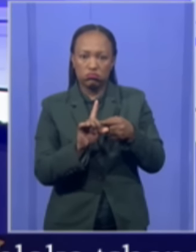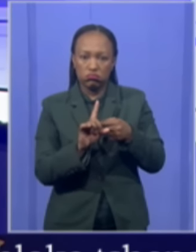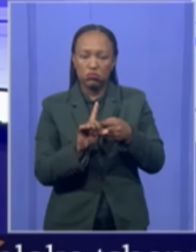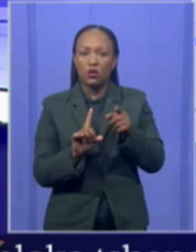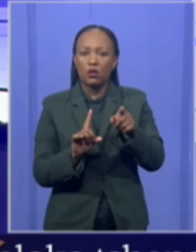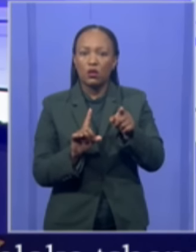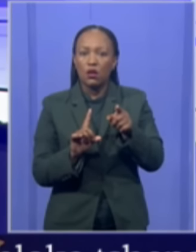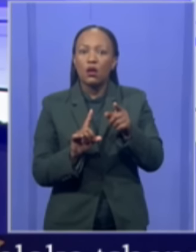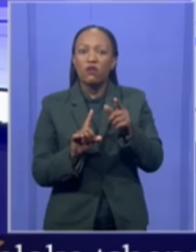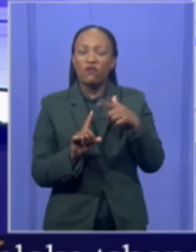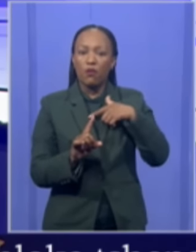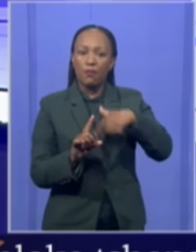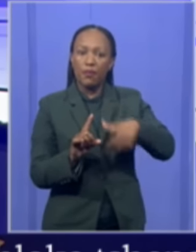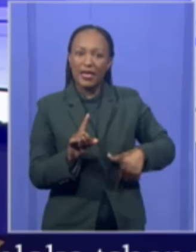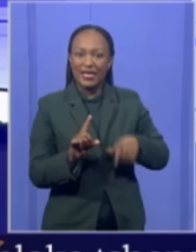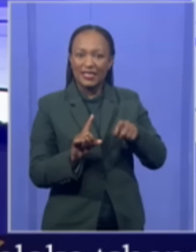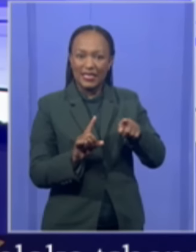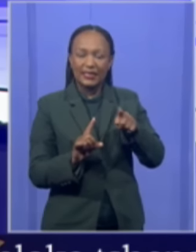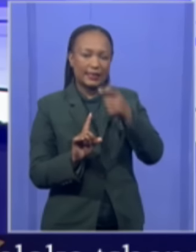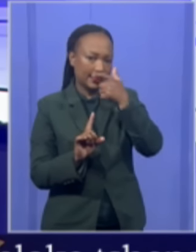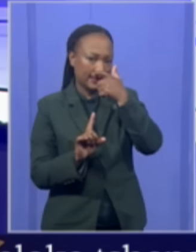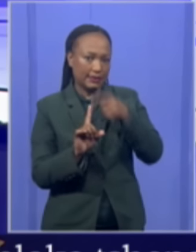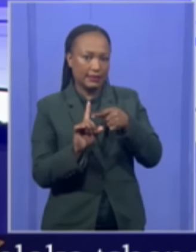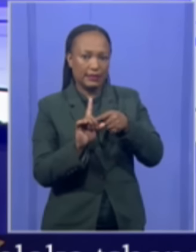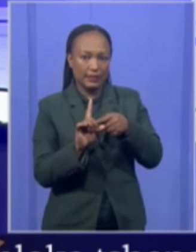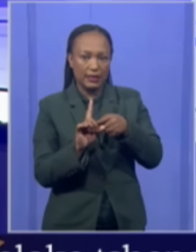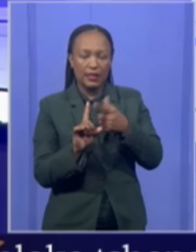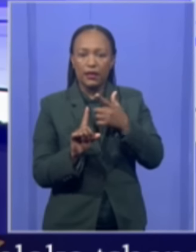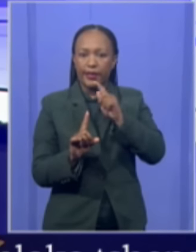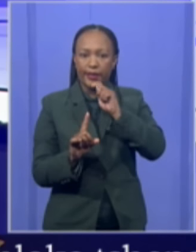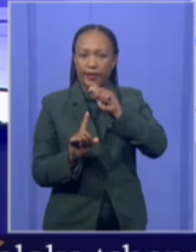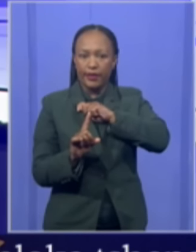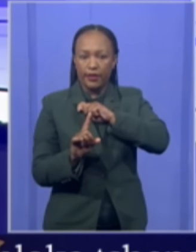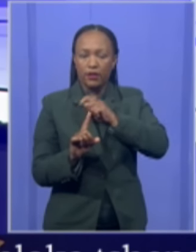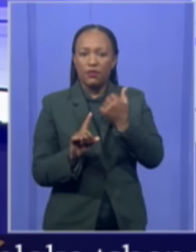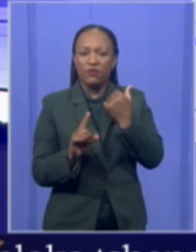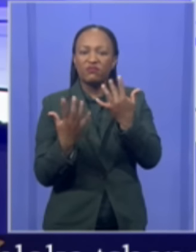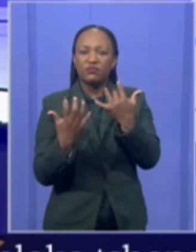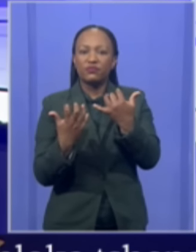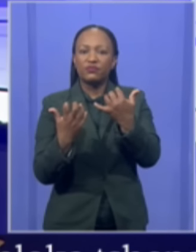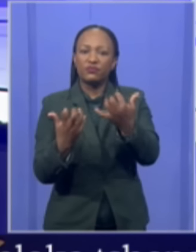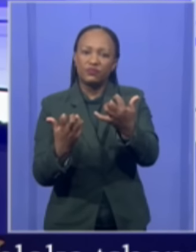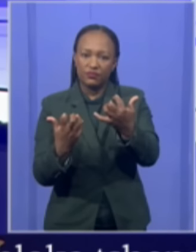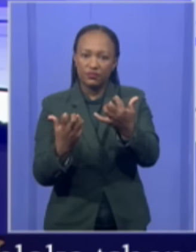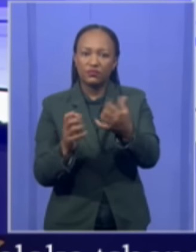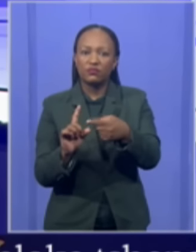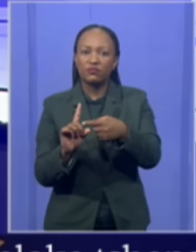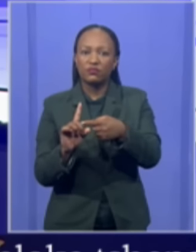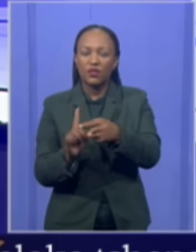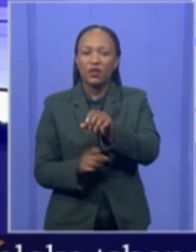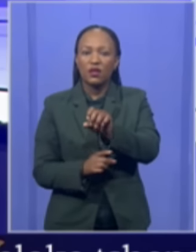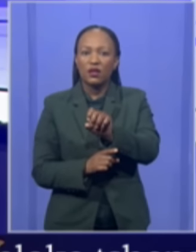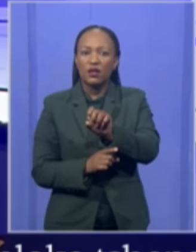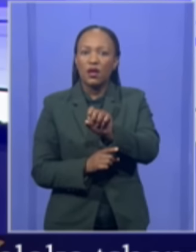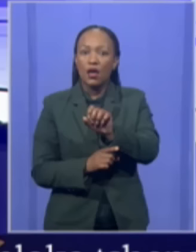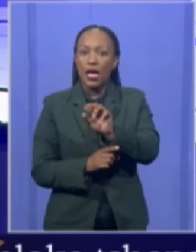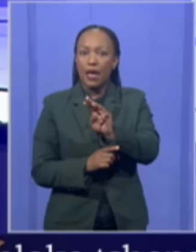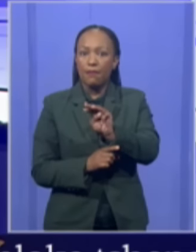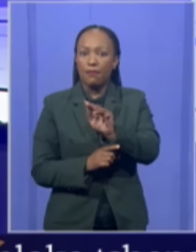bona go mopresidente Cyril Ramaphosa. Nakong ya ge be go bolelwa le boraditaba palamenteng, sefepisegolo sa MK Colleen